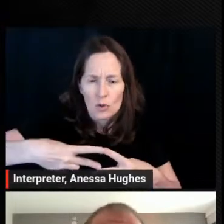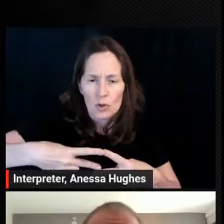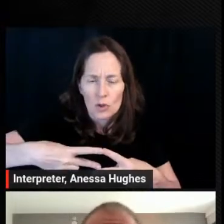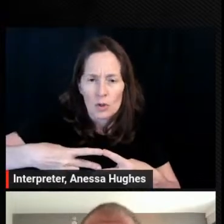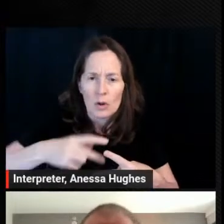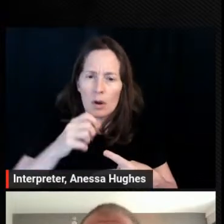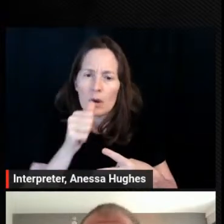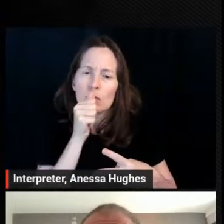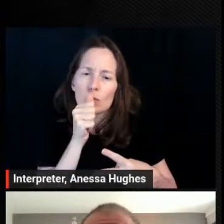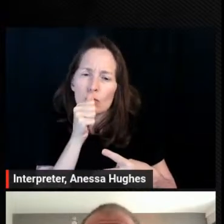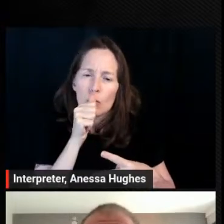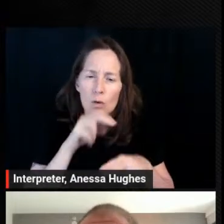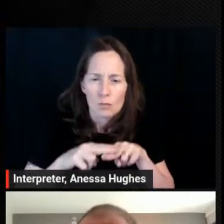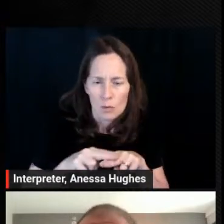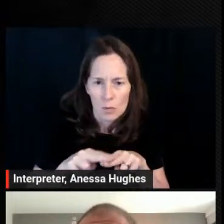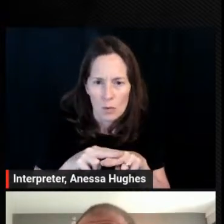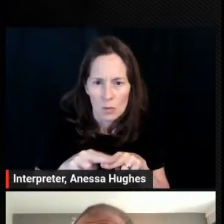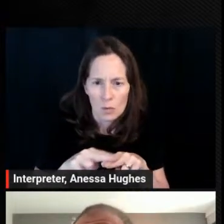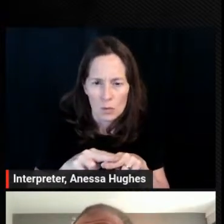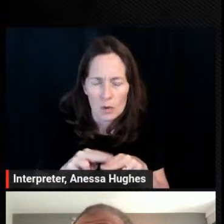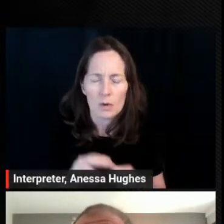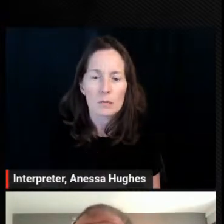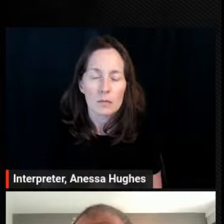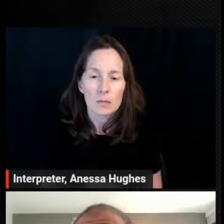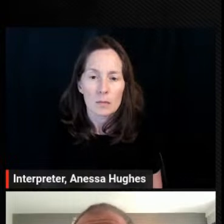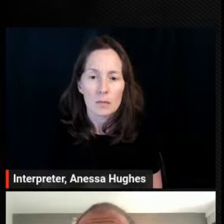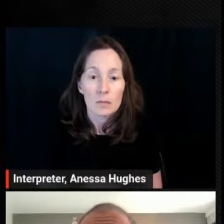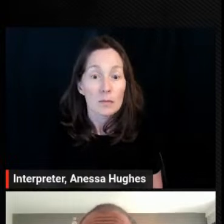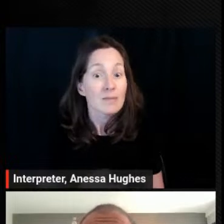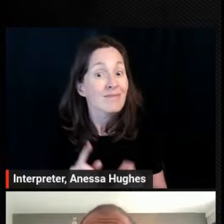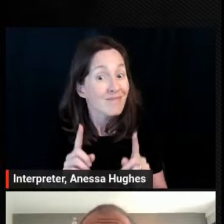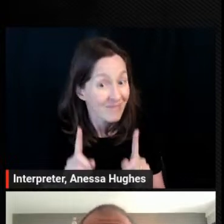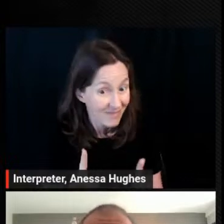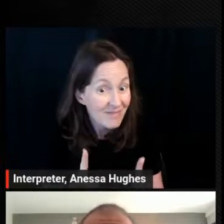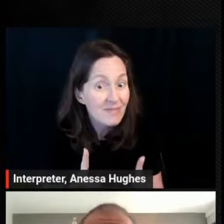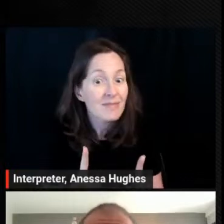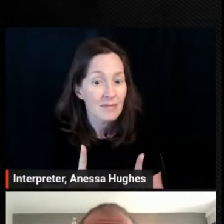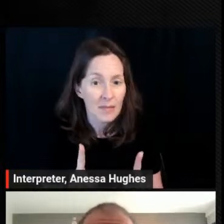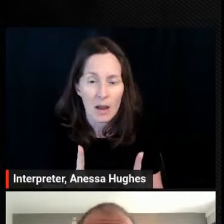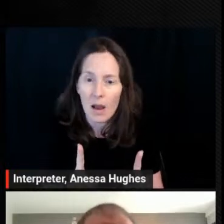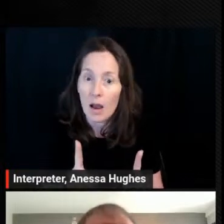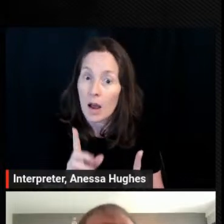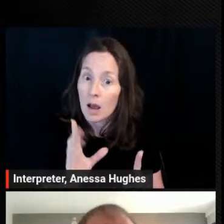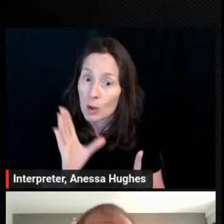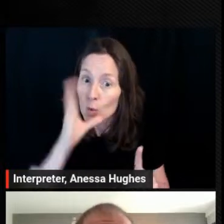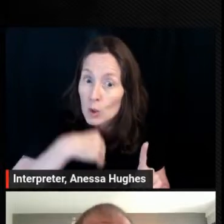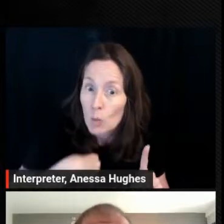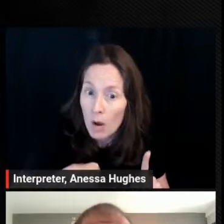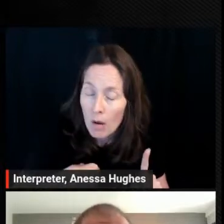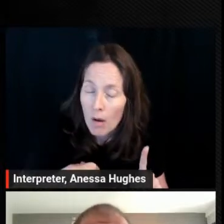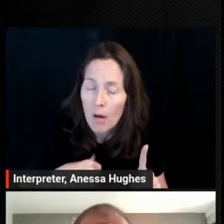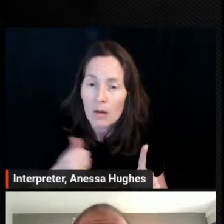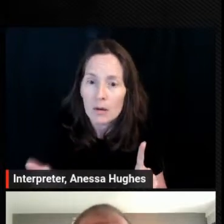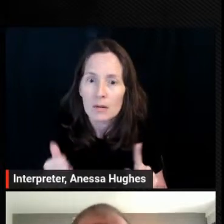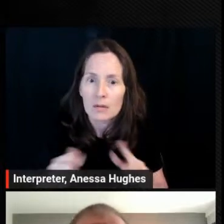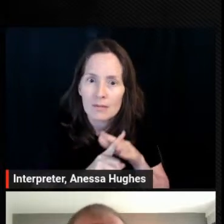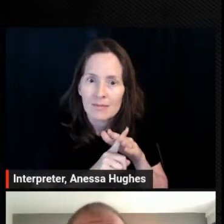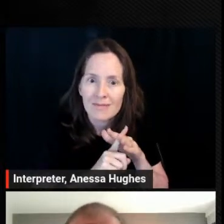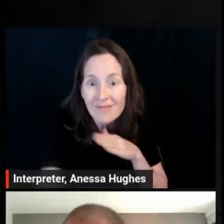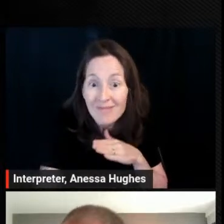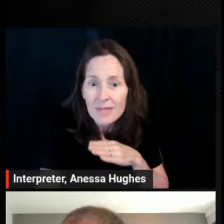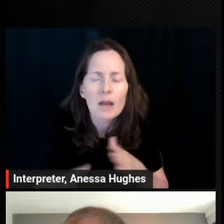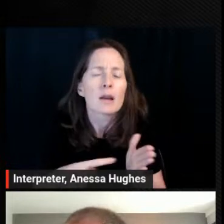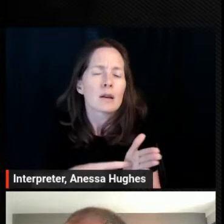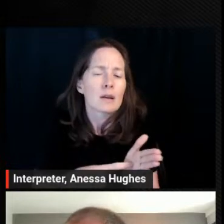Unlike almost everyone else, however, Northup later escaped his enslavement in the South. It took him 12 years to do it, but he